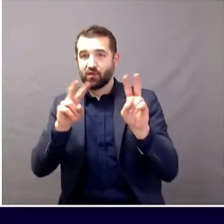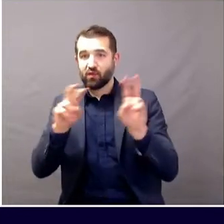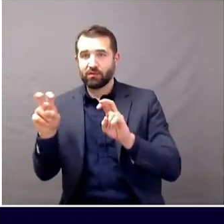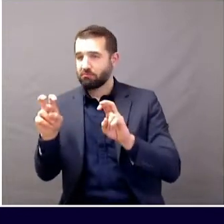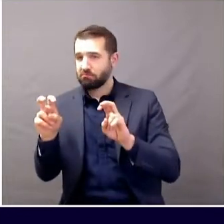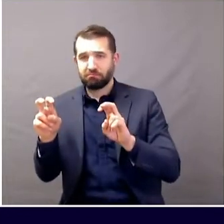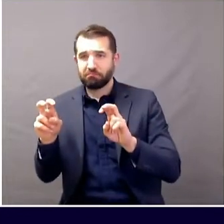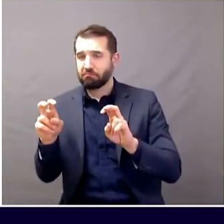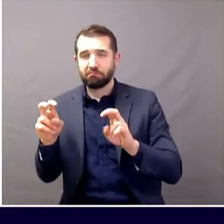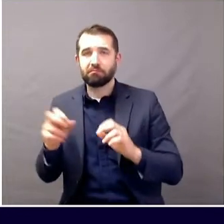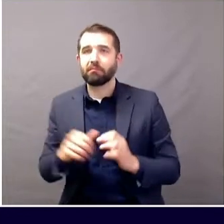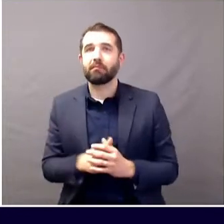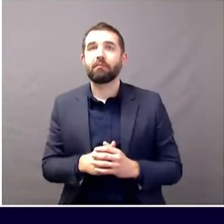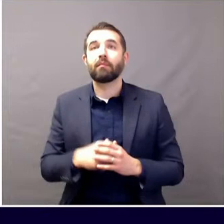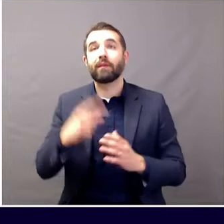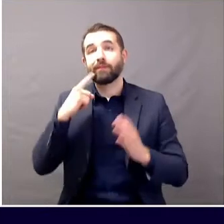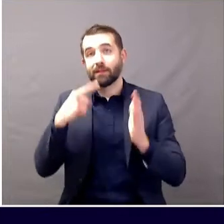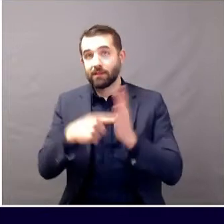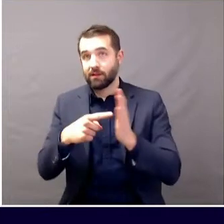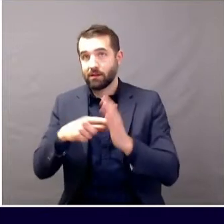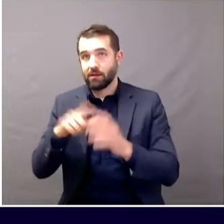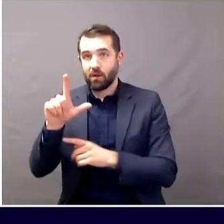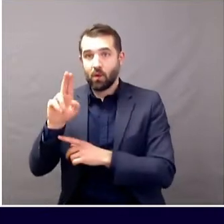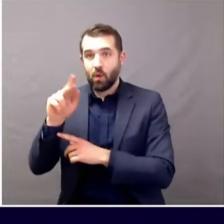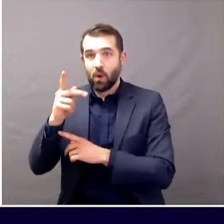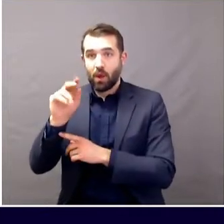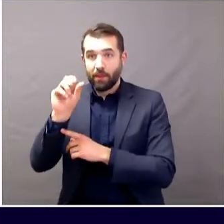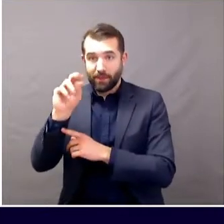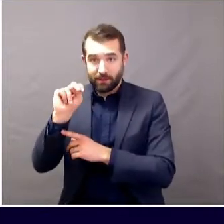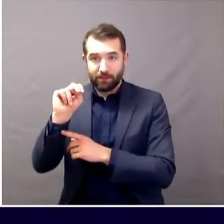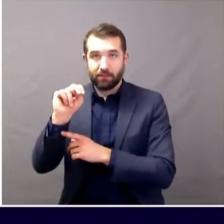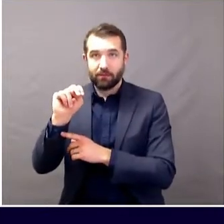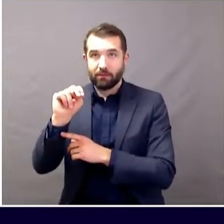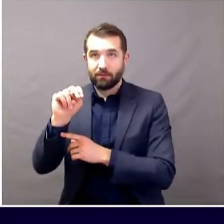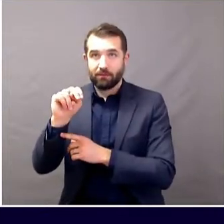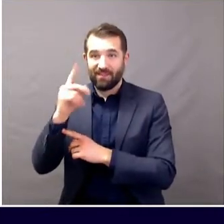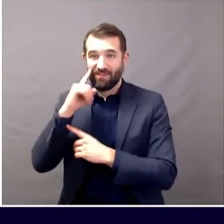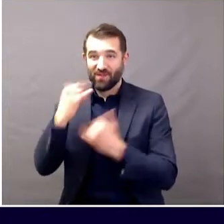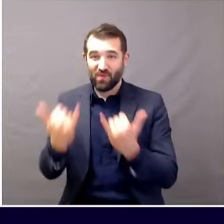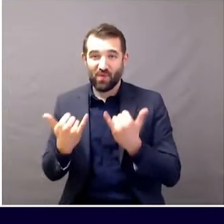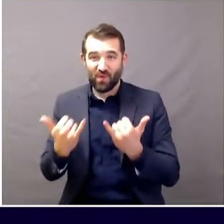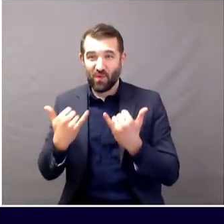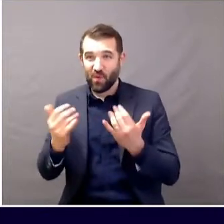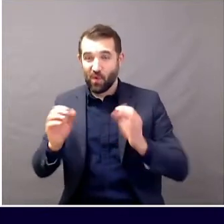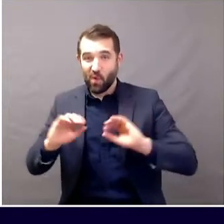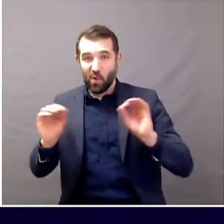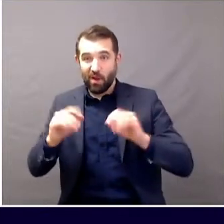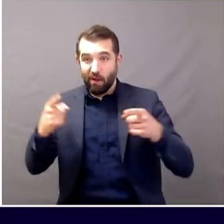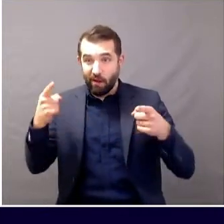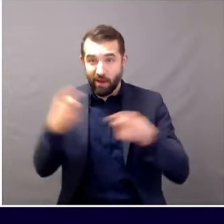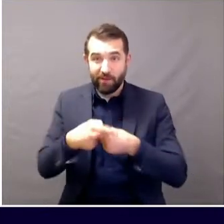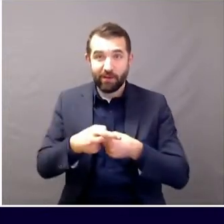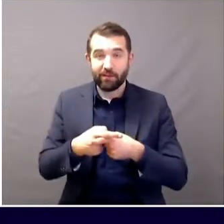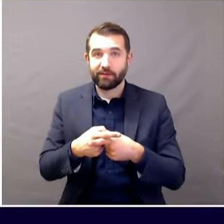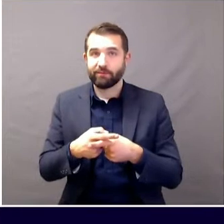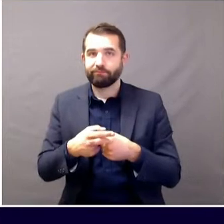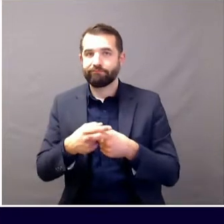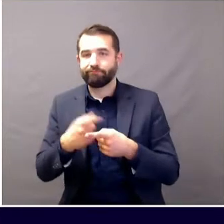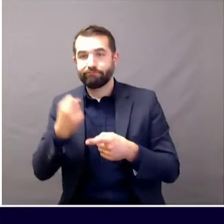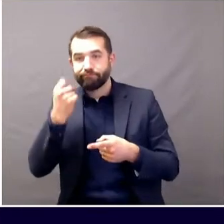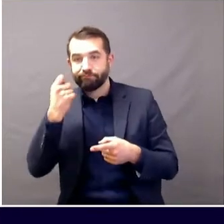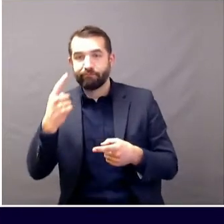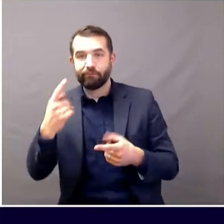There is no official contraindication, but as is so often the case when it comes to things like COVID,